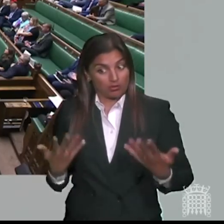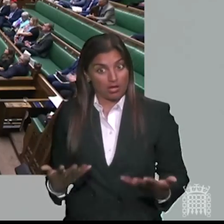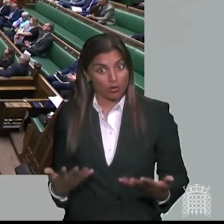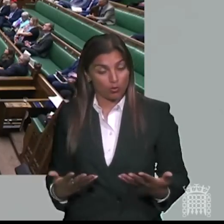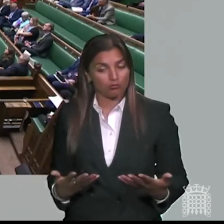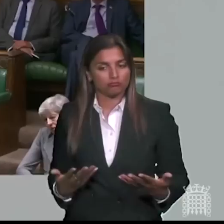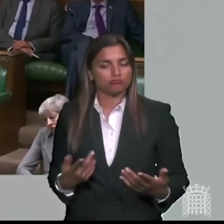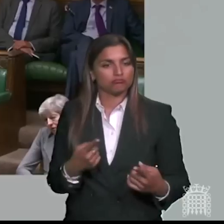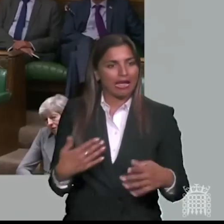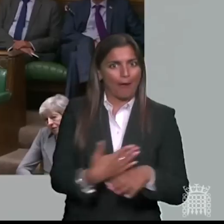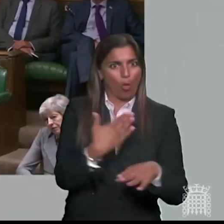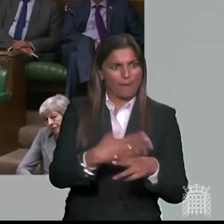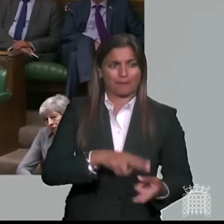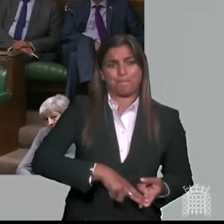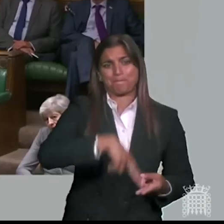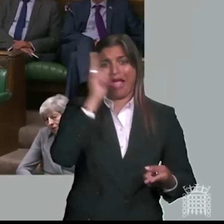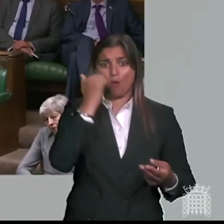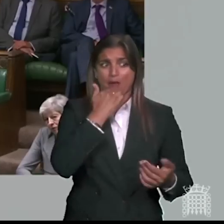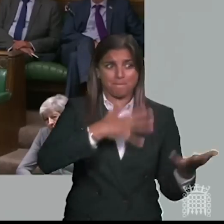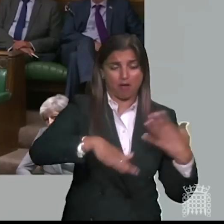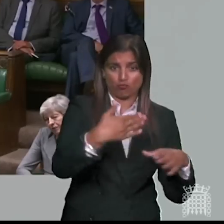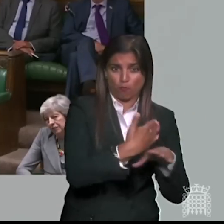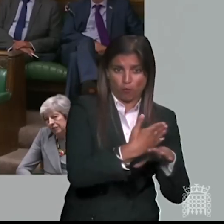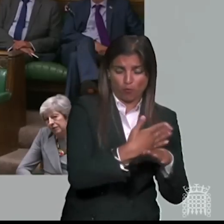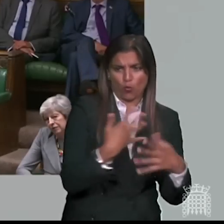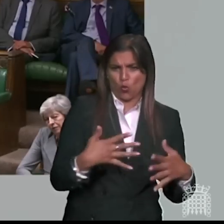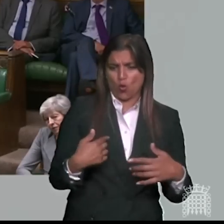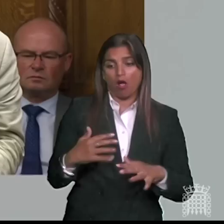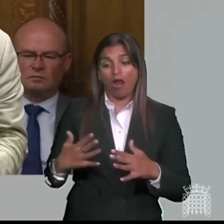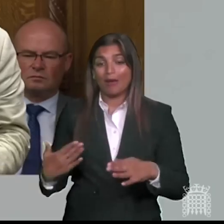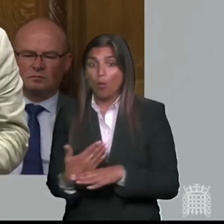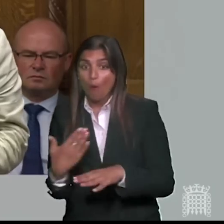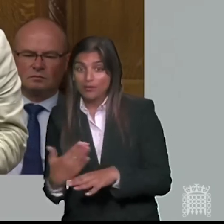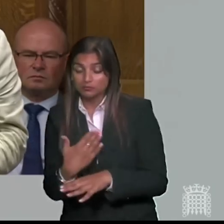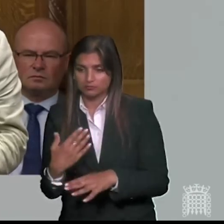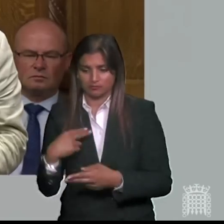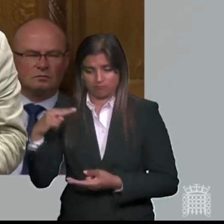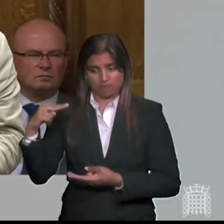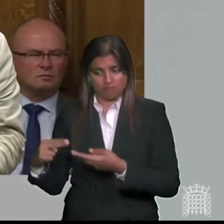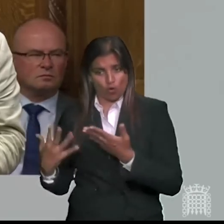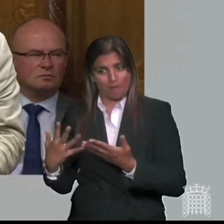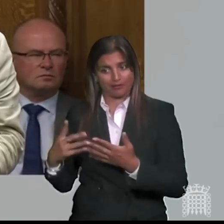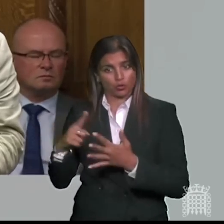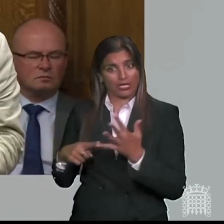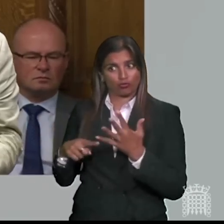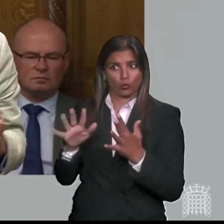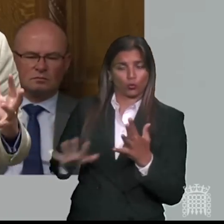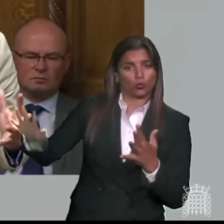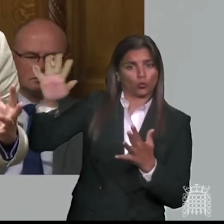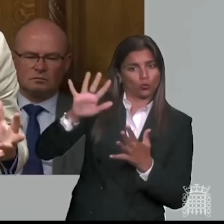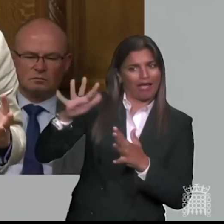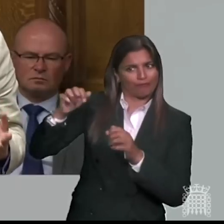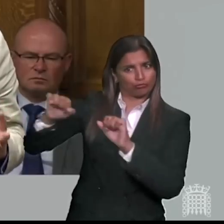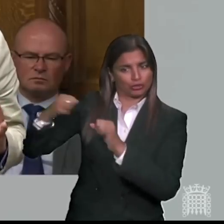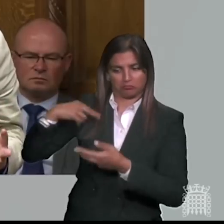unemployment rate nearly half that of the EU average, and strong inward investment, can you explain, perhaps, why